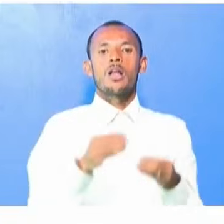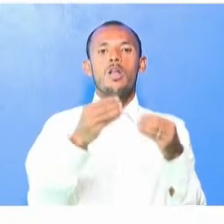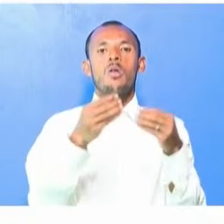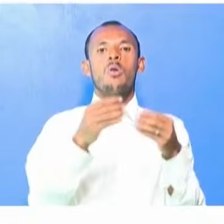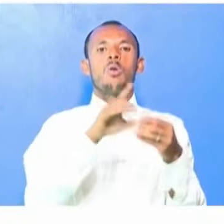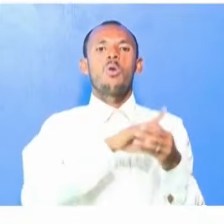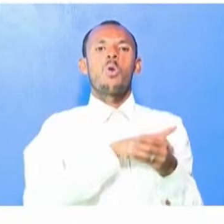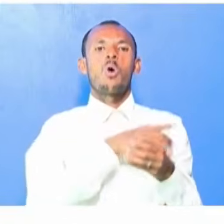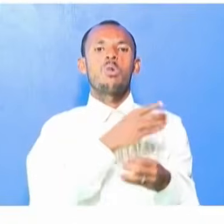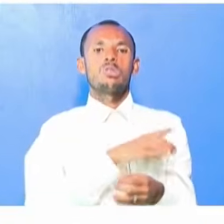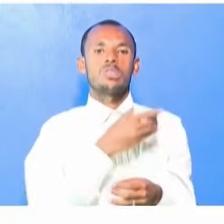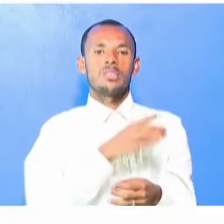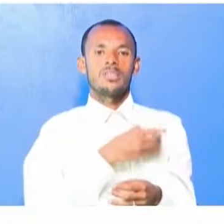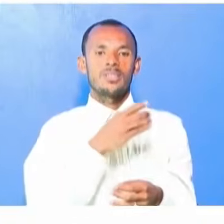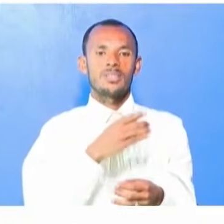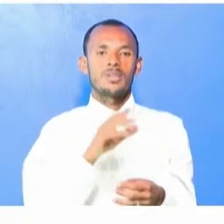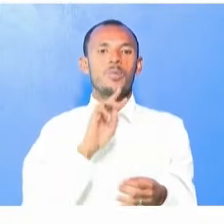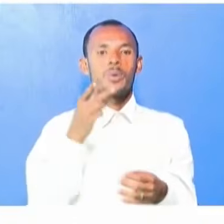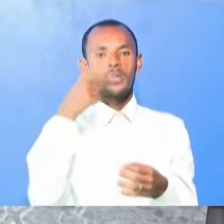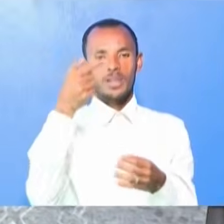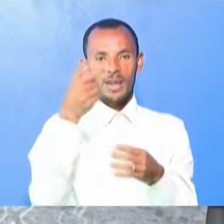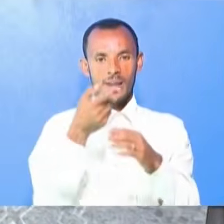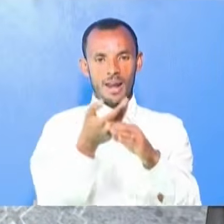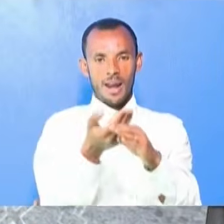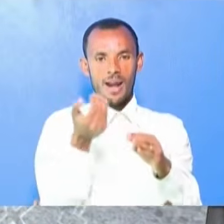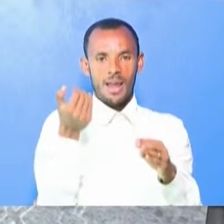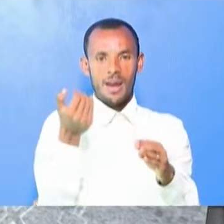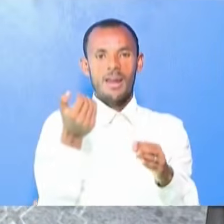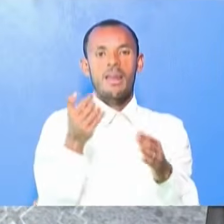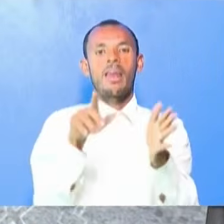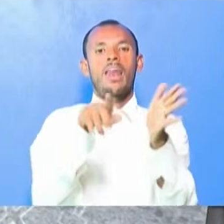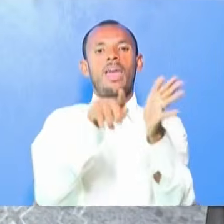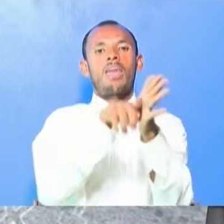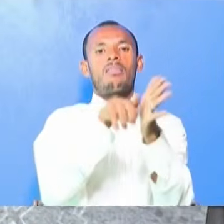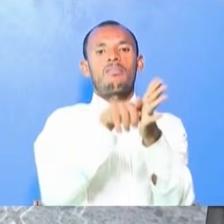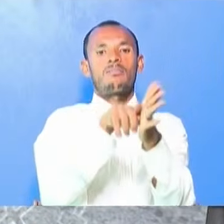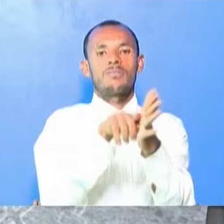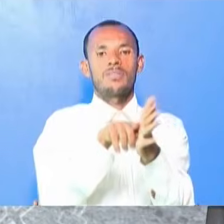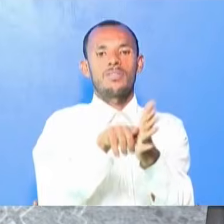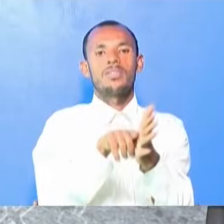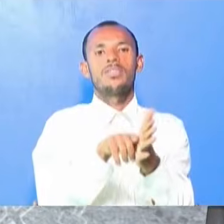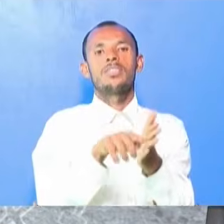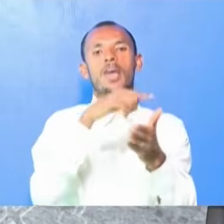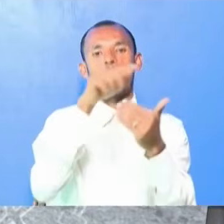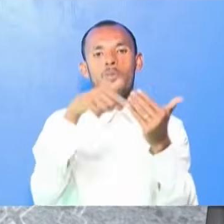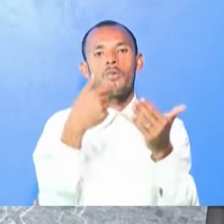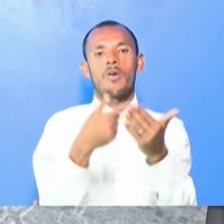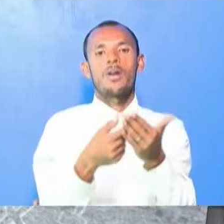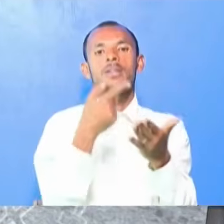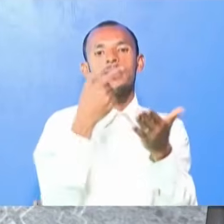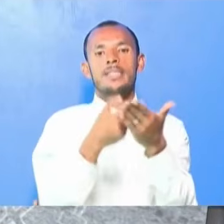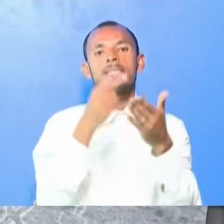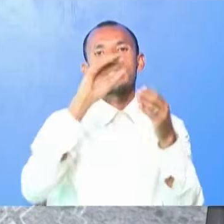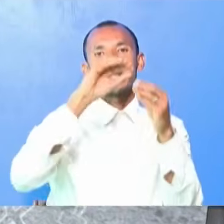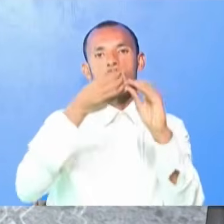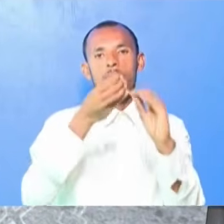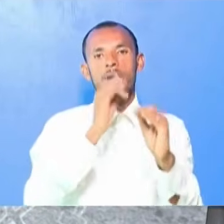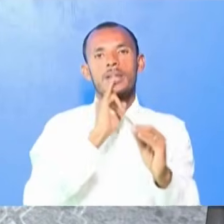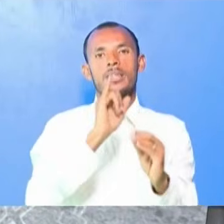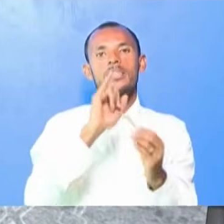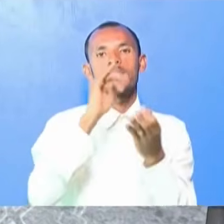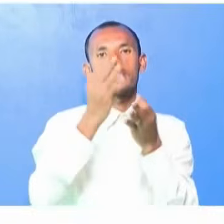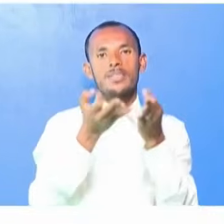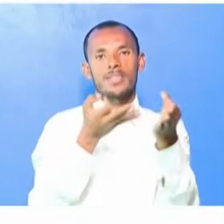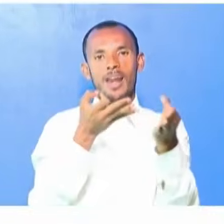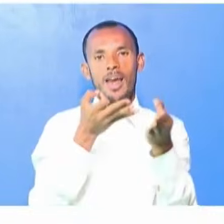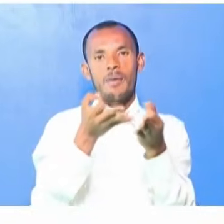Loss, as we said earlier, is negative. Therefore, this number is